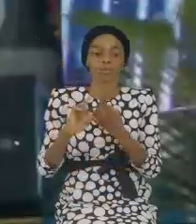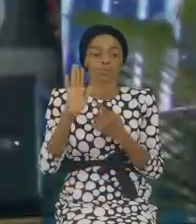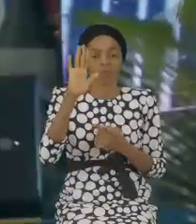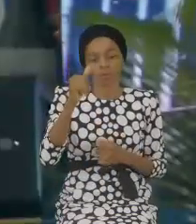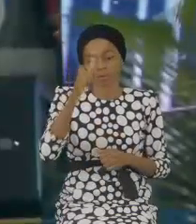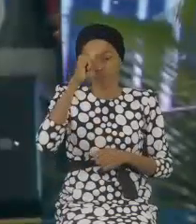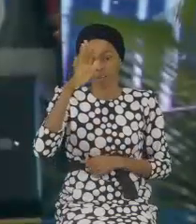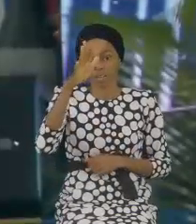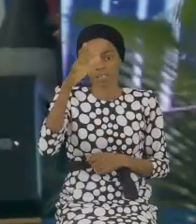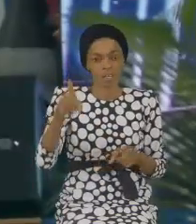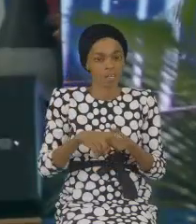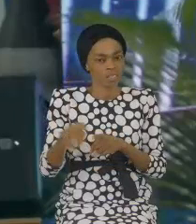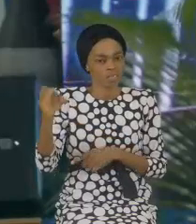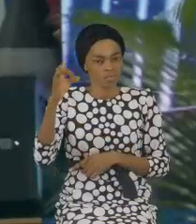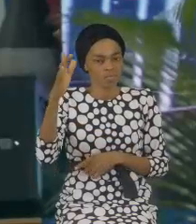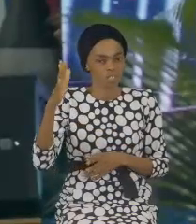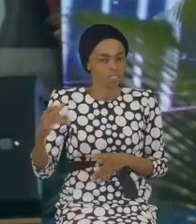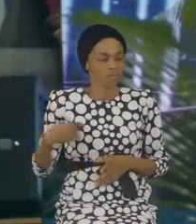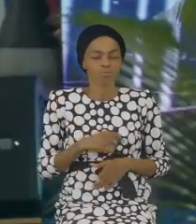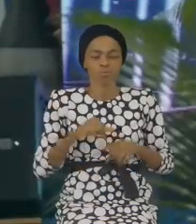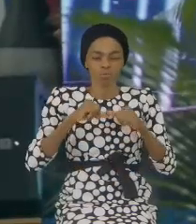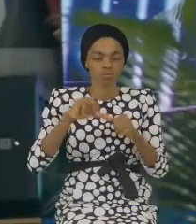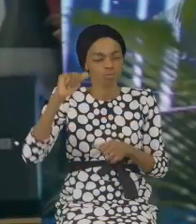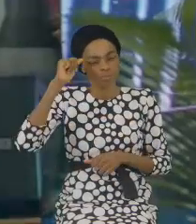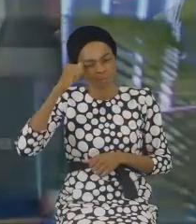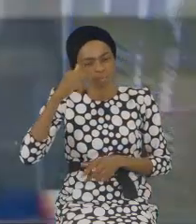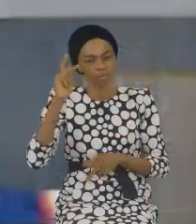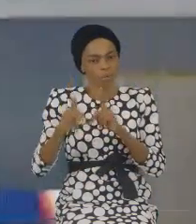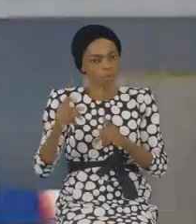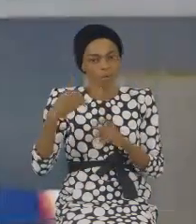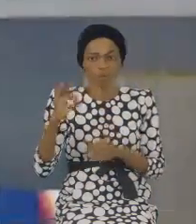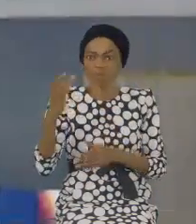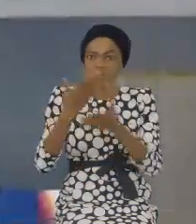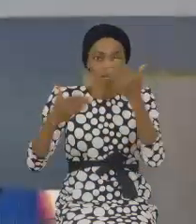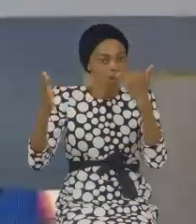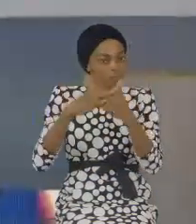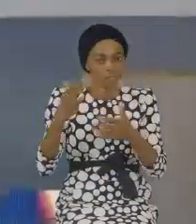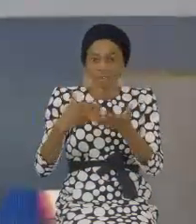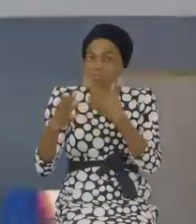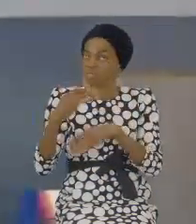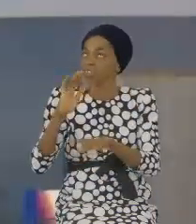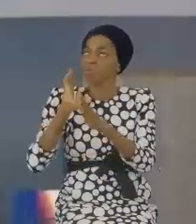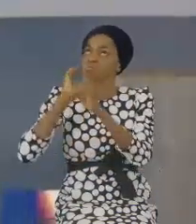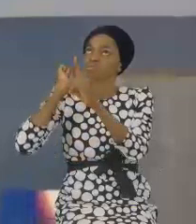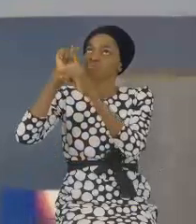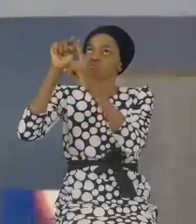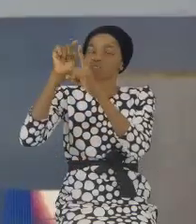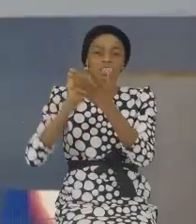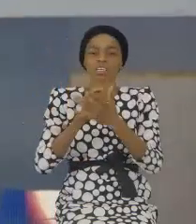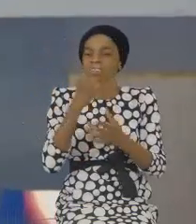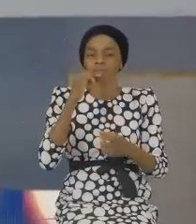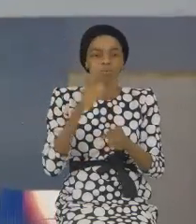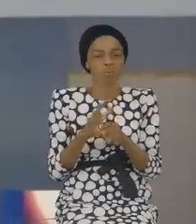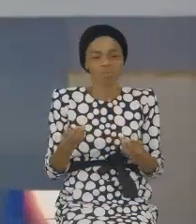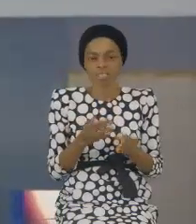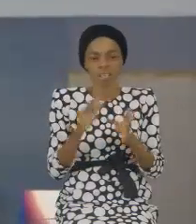As ministers, we keep on reminding the people of heaven. Heaven is our goal. That's the promised land. That's our